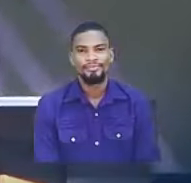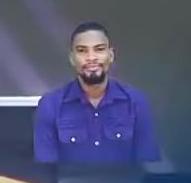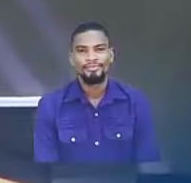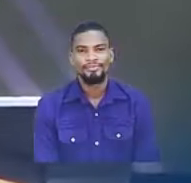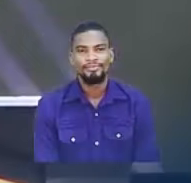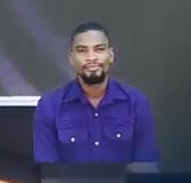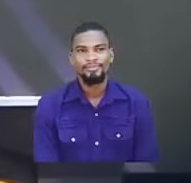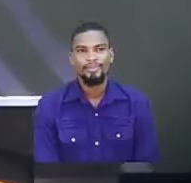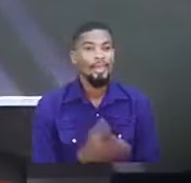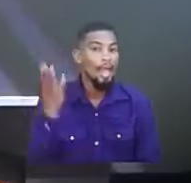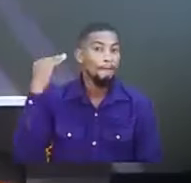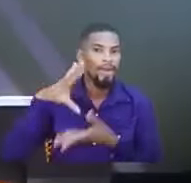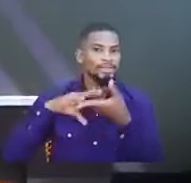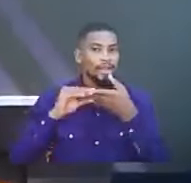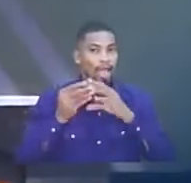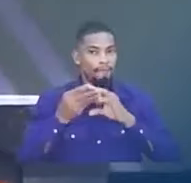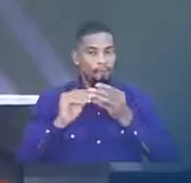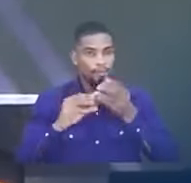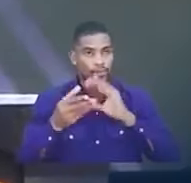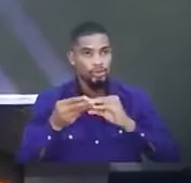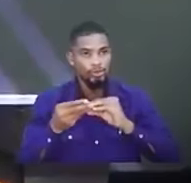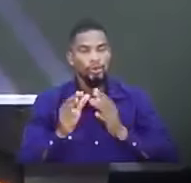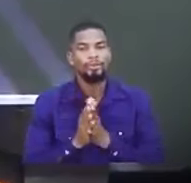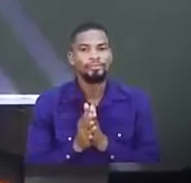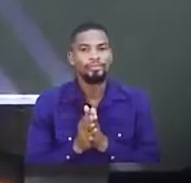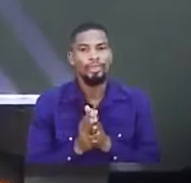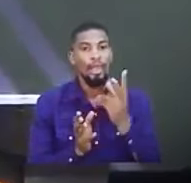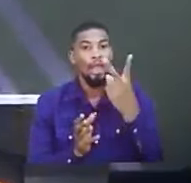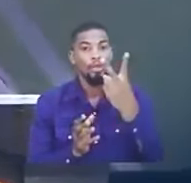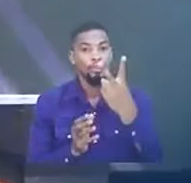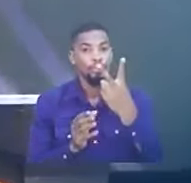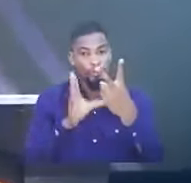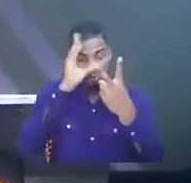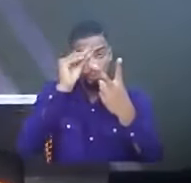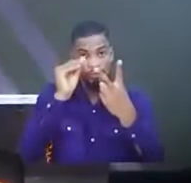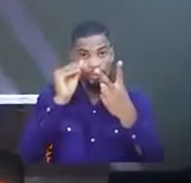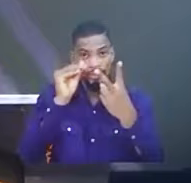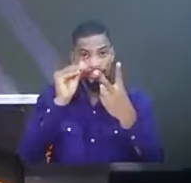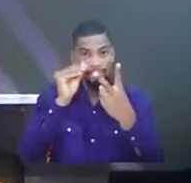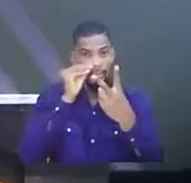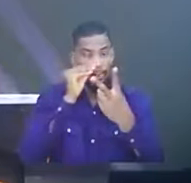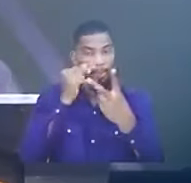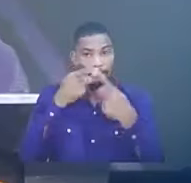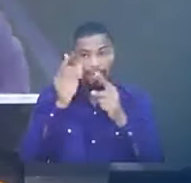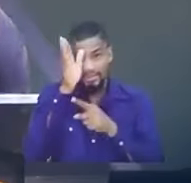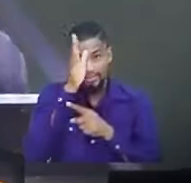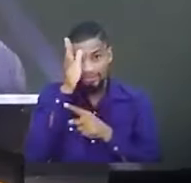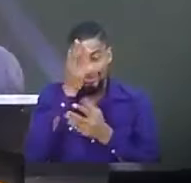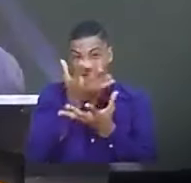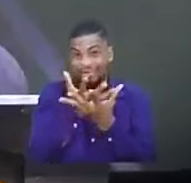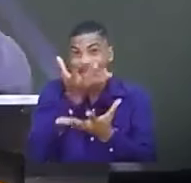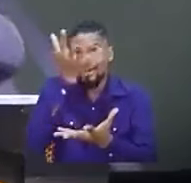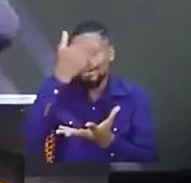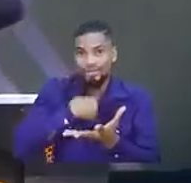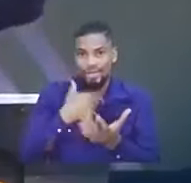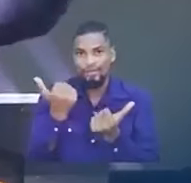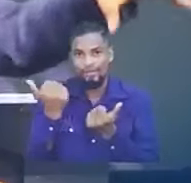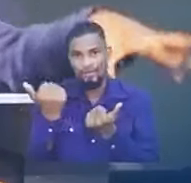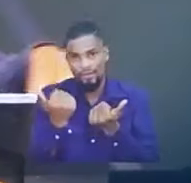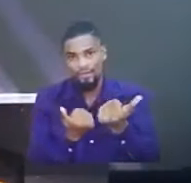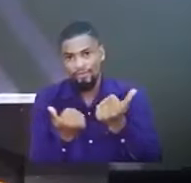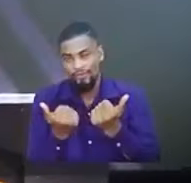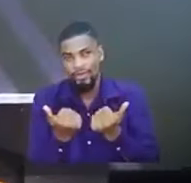one of them's father had a vehicle. He was a rich guy. So they were on vacation. They lived